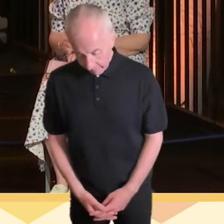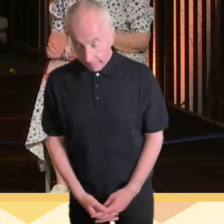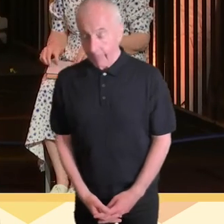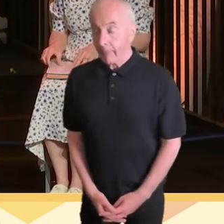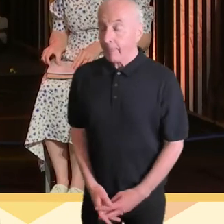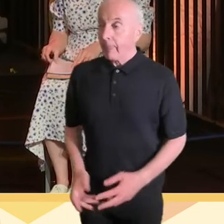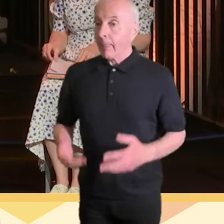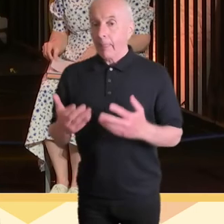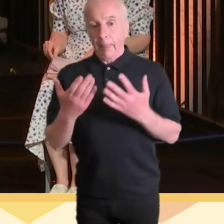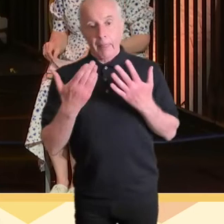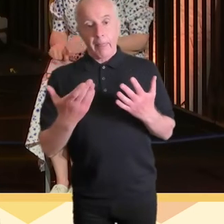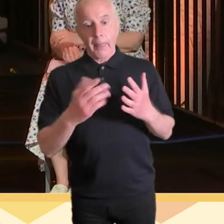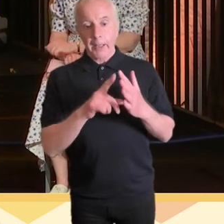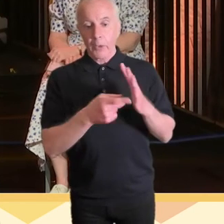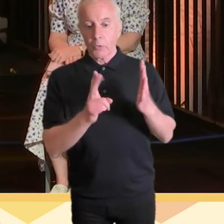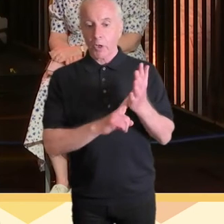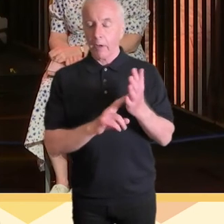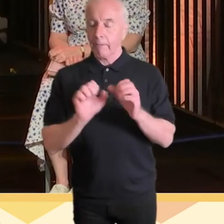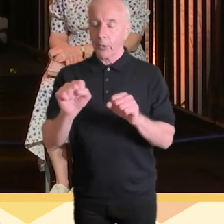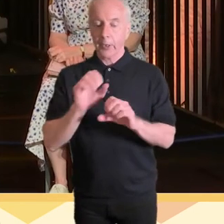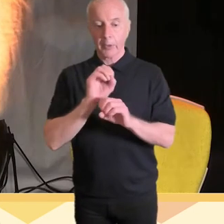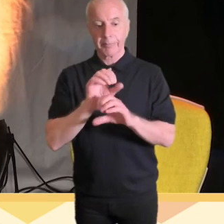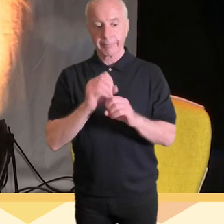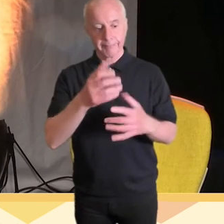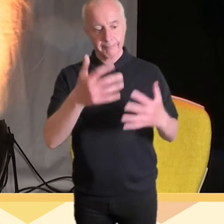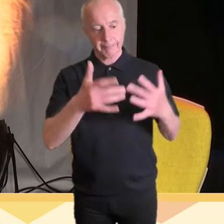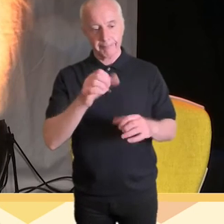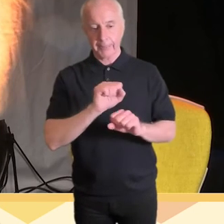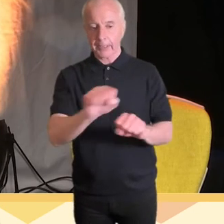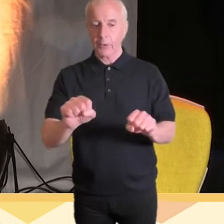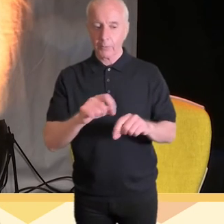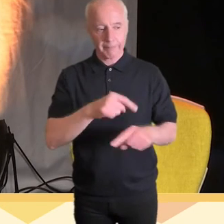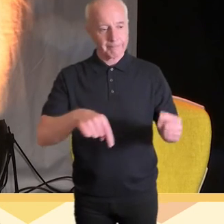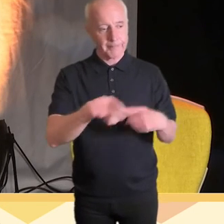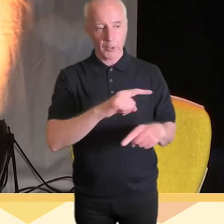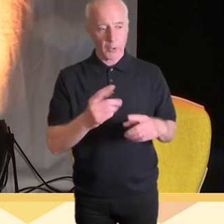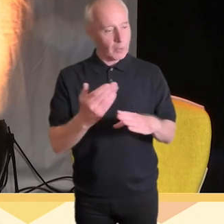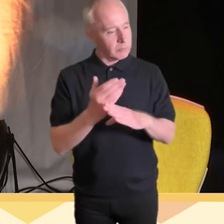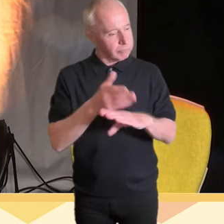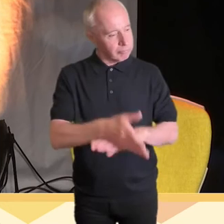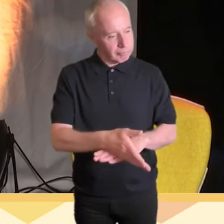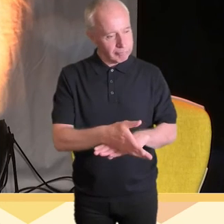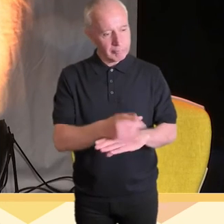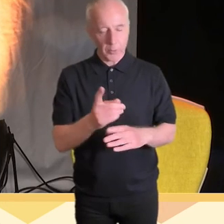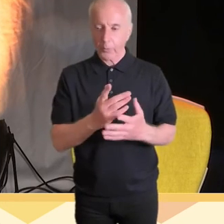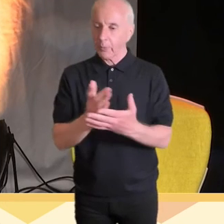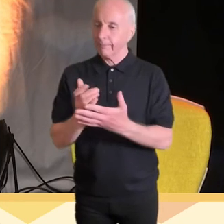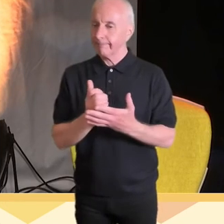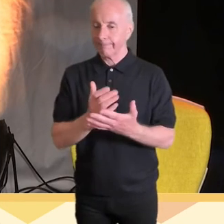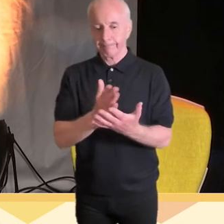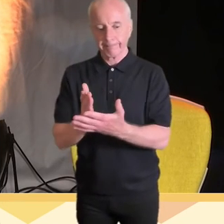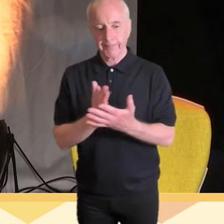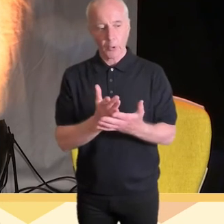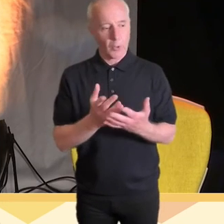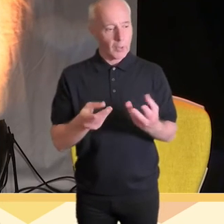Thank you, John, for that presentation and for all that you and other treasurers do within our family to help us share our resources for the sake of the